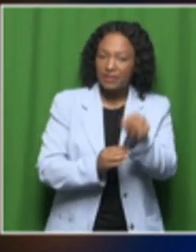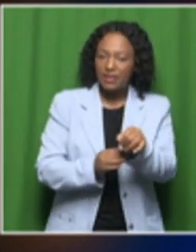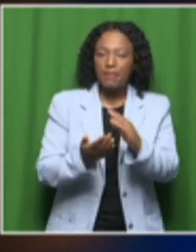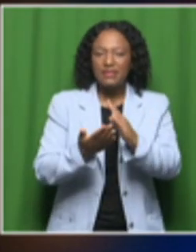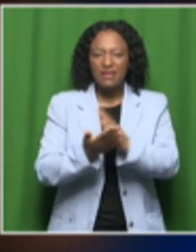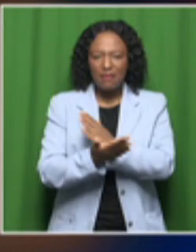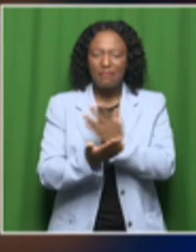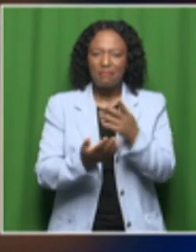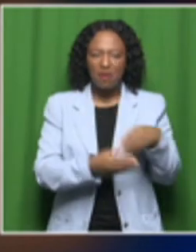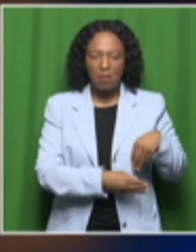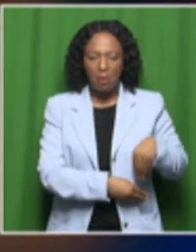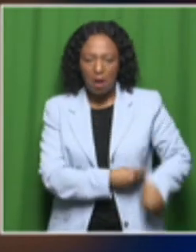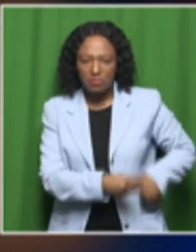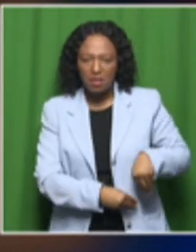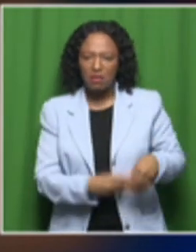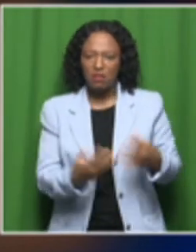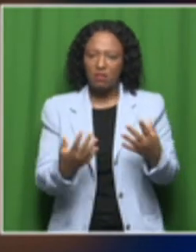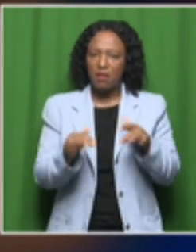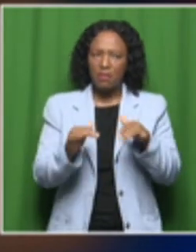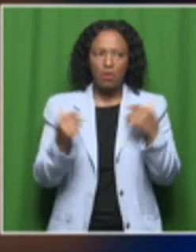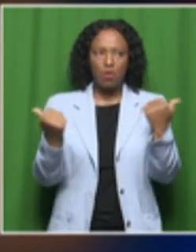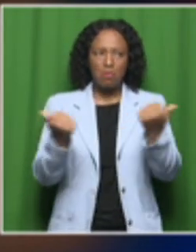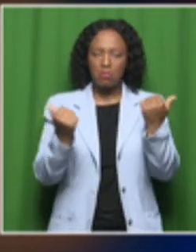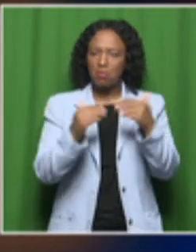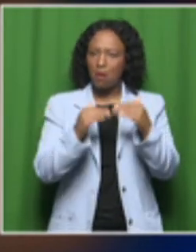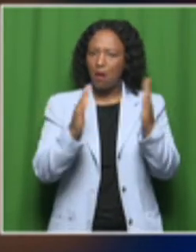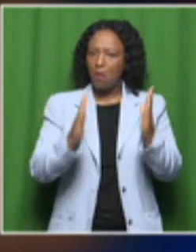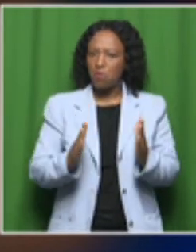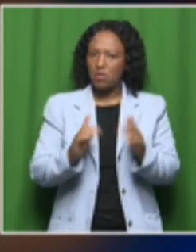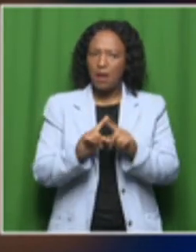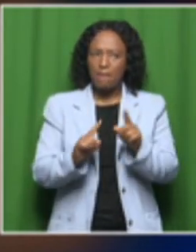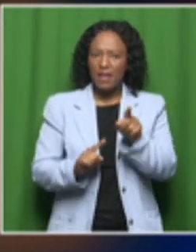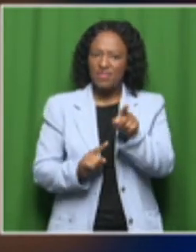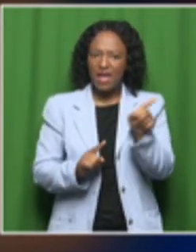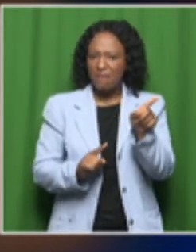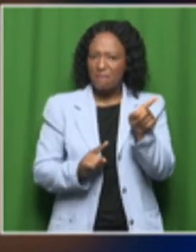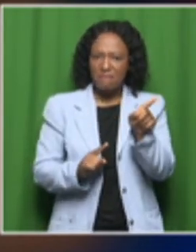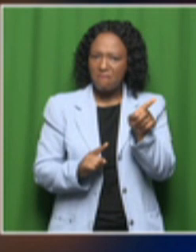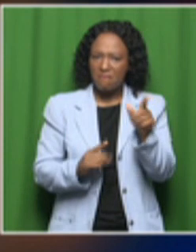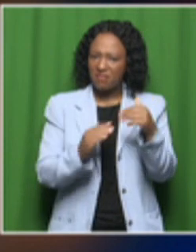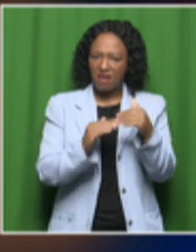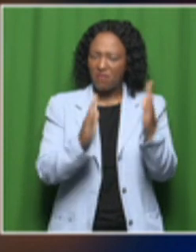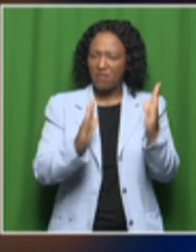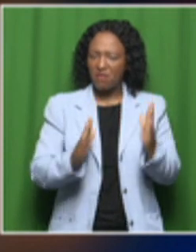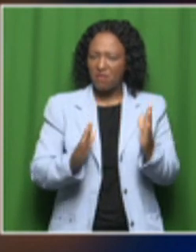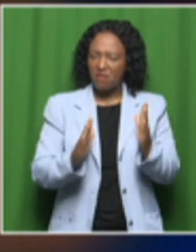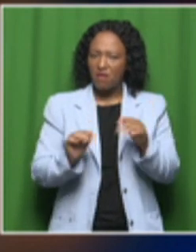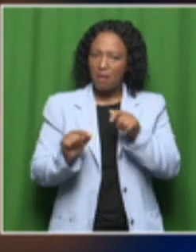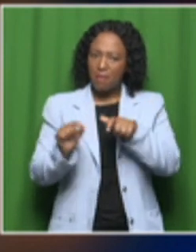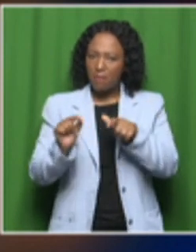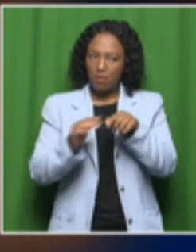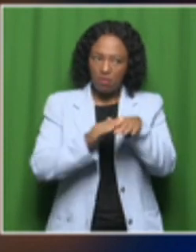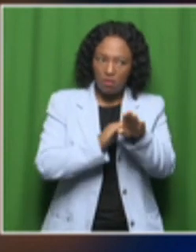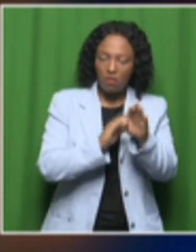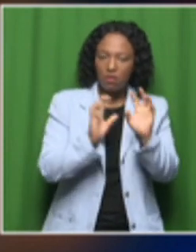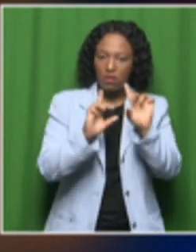that people, they already have their houses, but it is not them in those houses. You know, people go to Home Affairs to